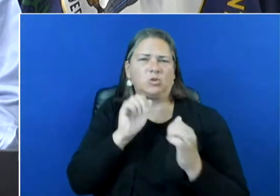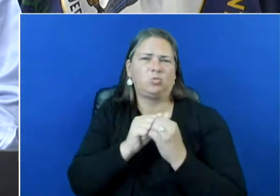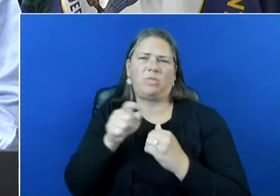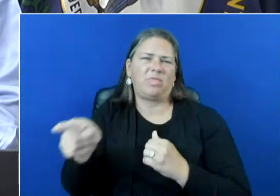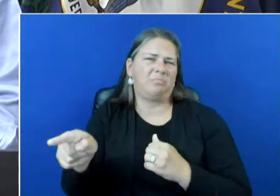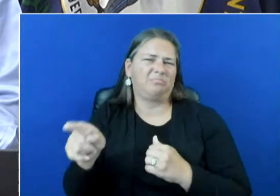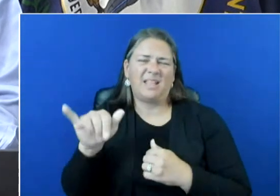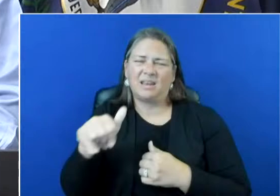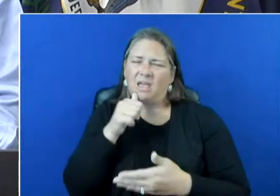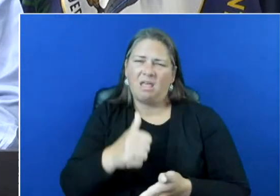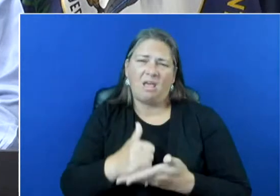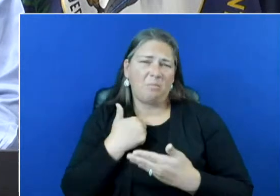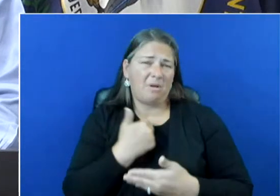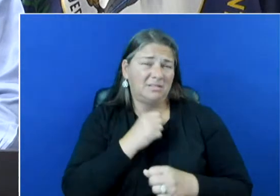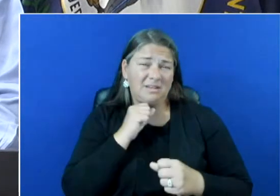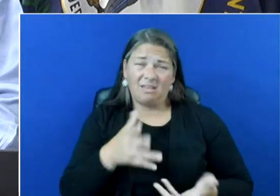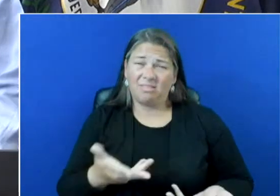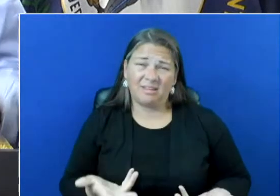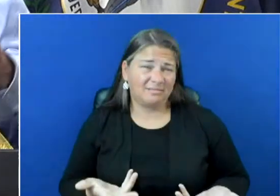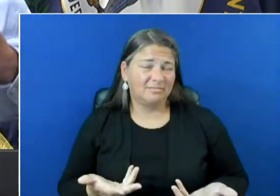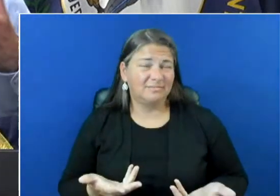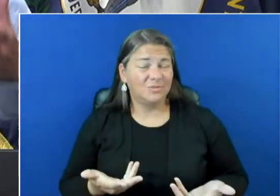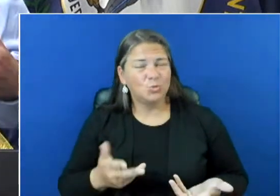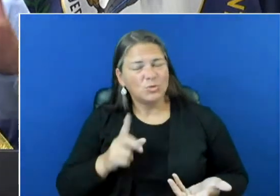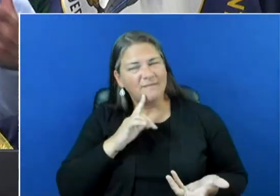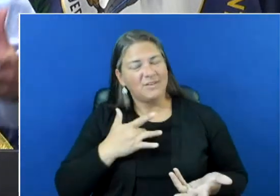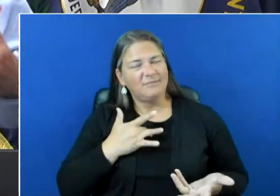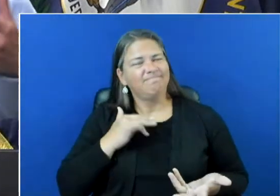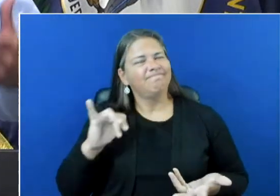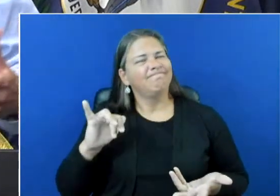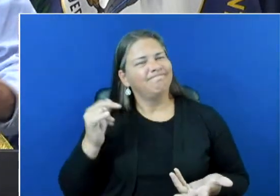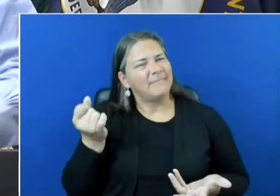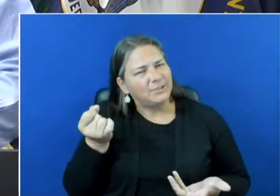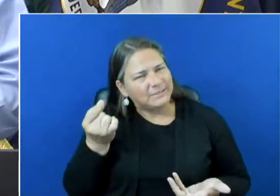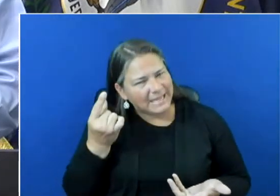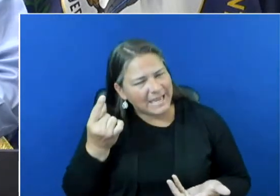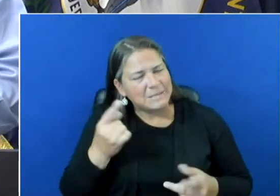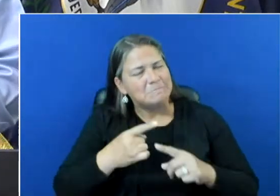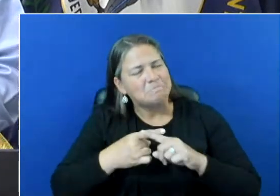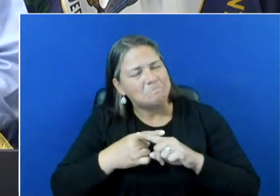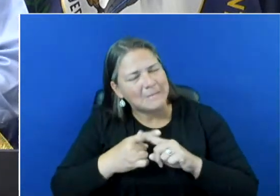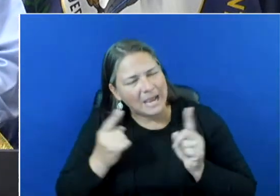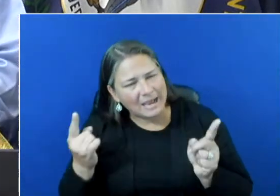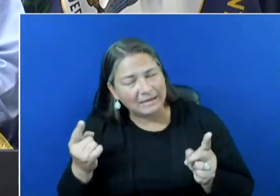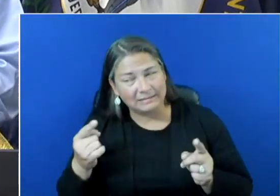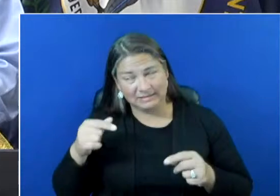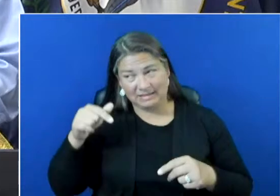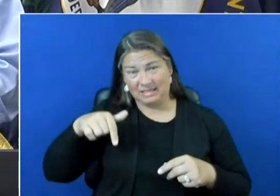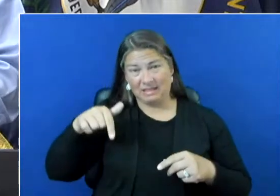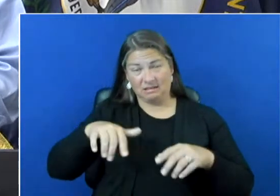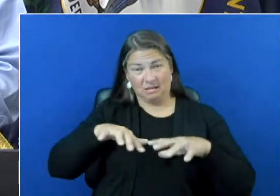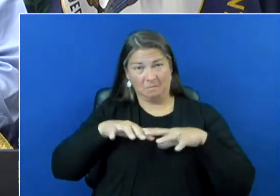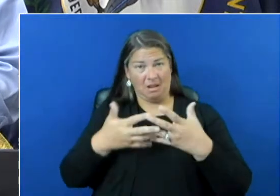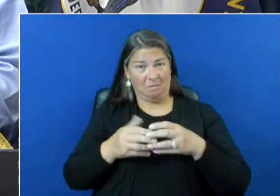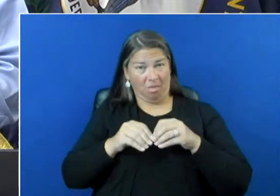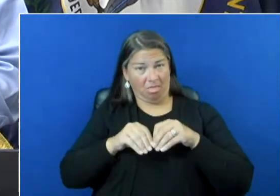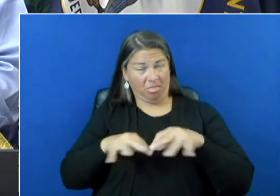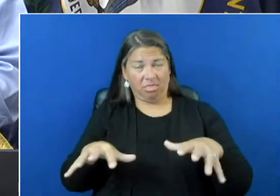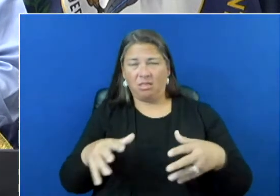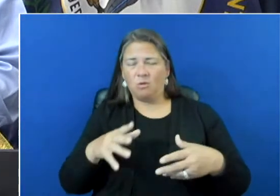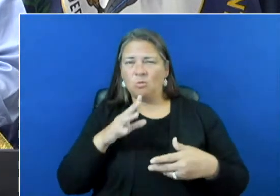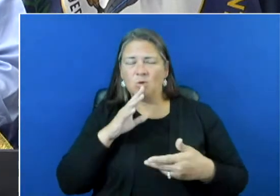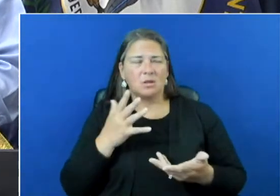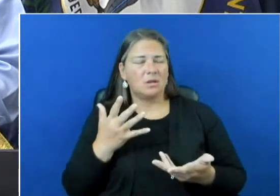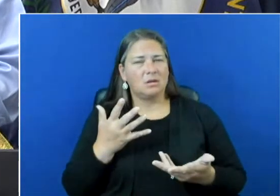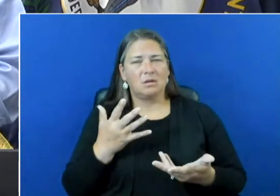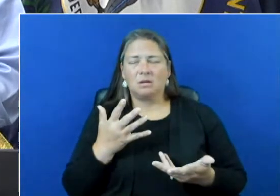It is understandable. But this pandemic has required so much out of us.